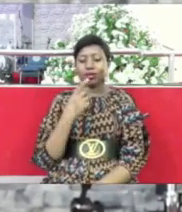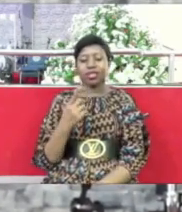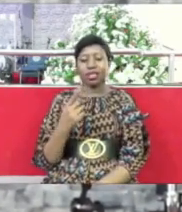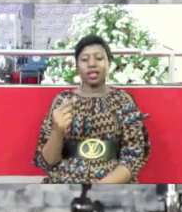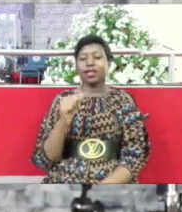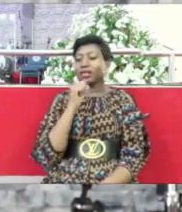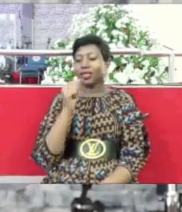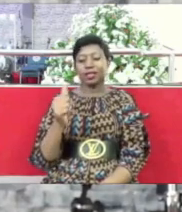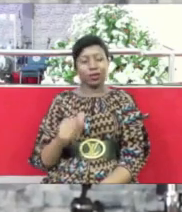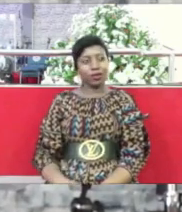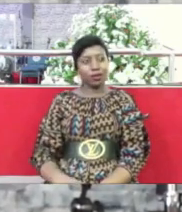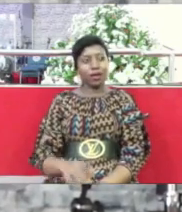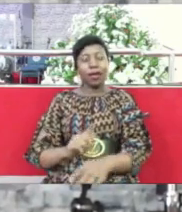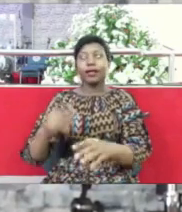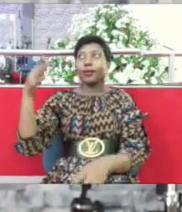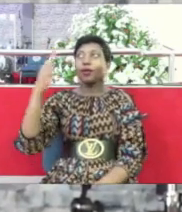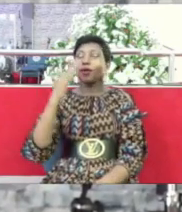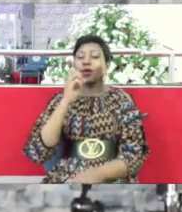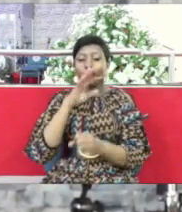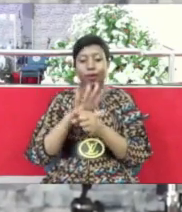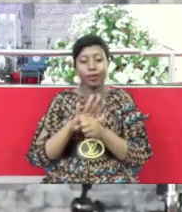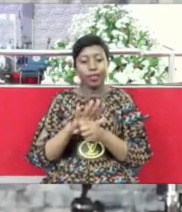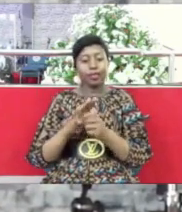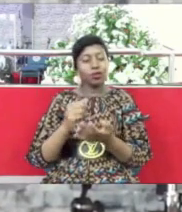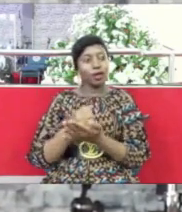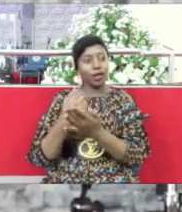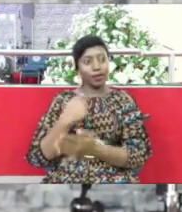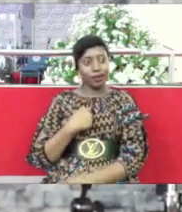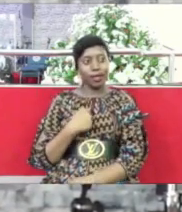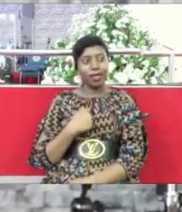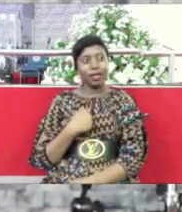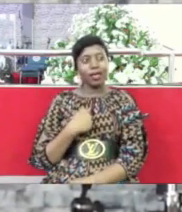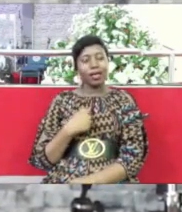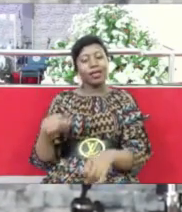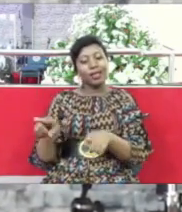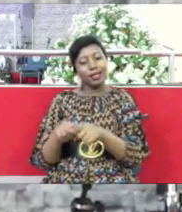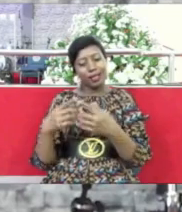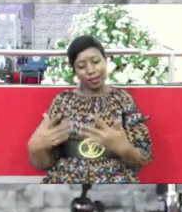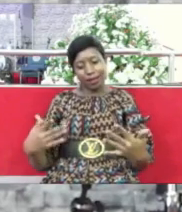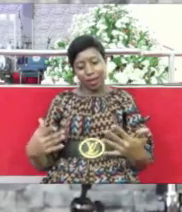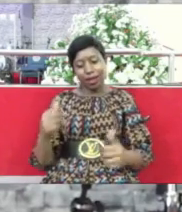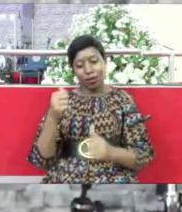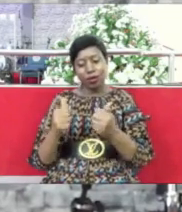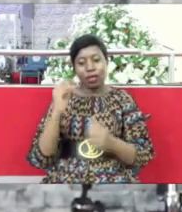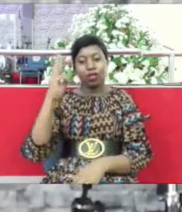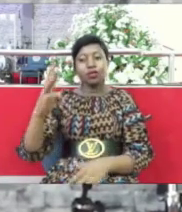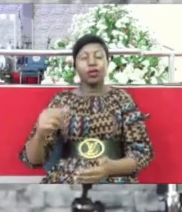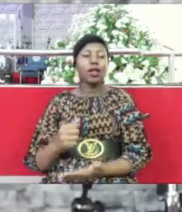when he says he will help me, akisema atanisaidia, that simply is what is going to happen. Hiyo ndio ambaye itaenda kutendeka. He will help